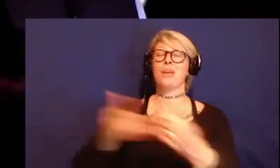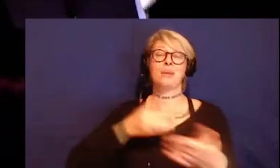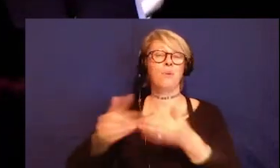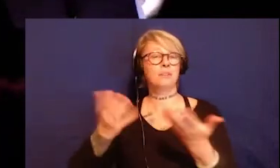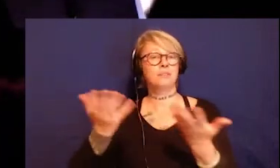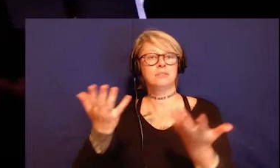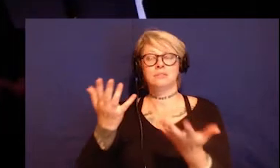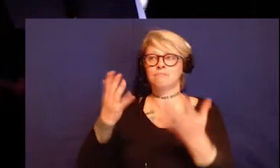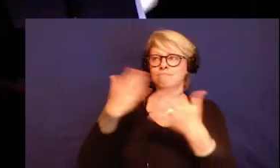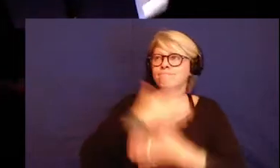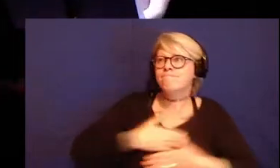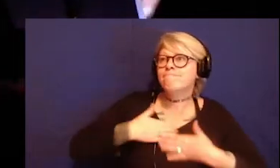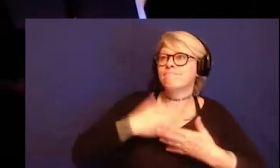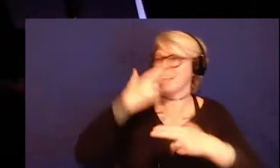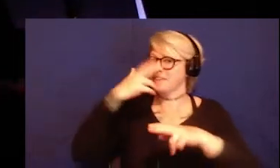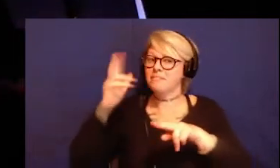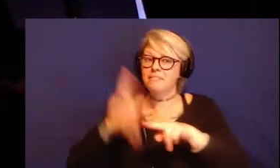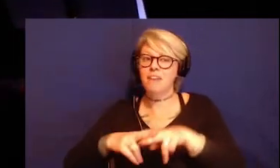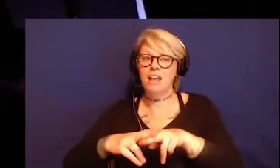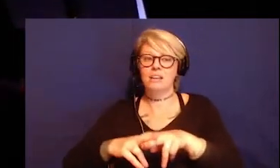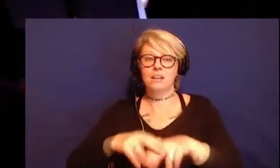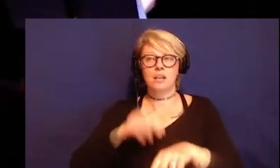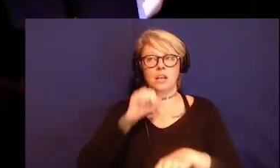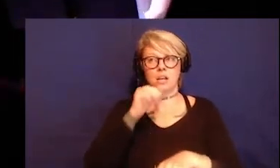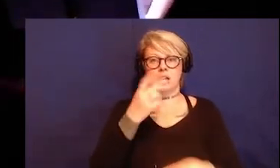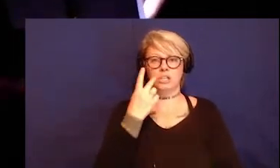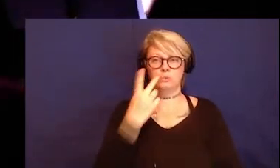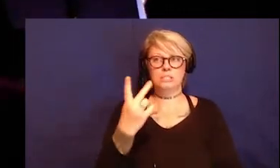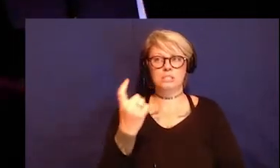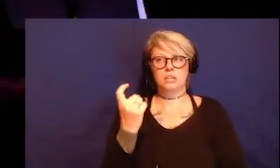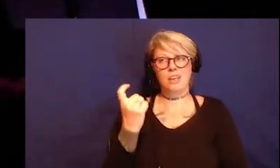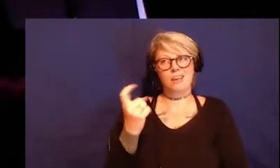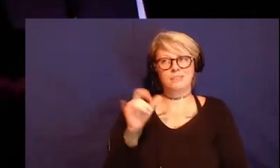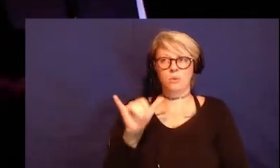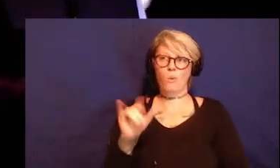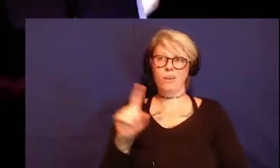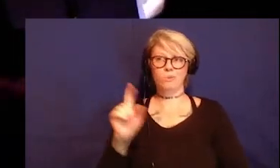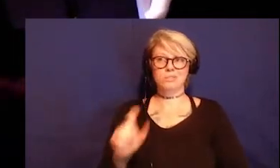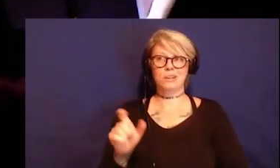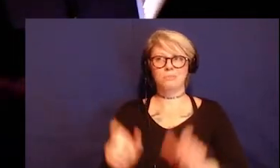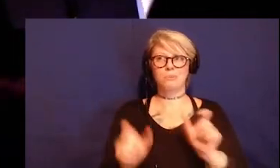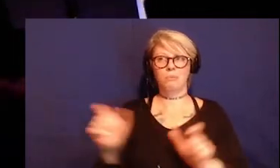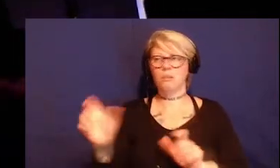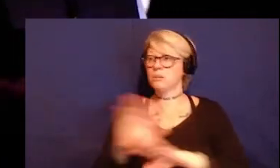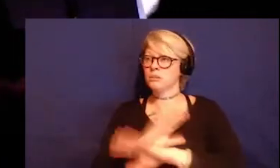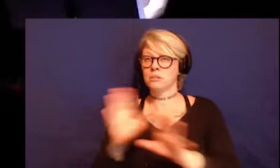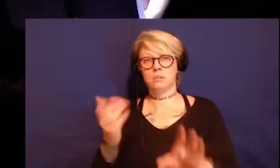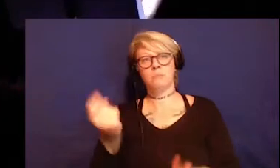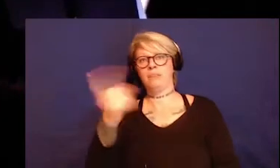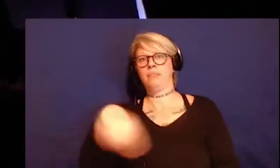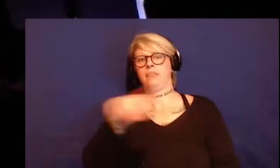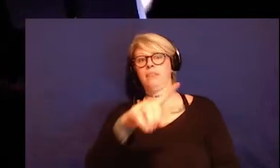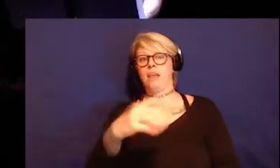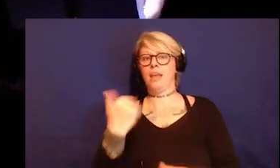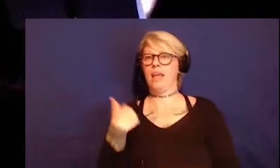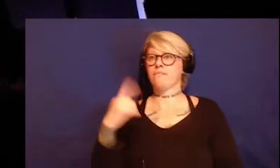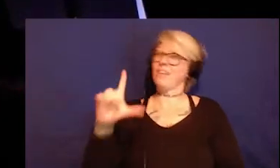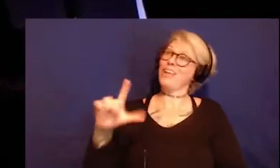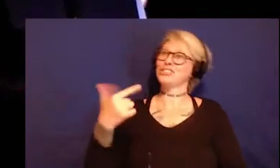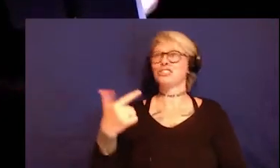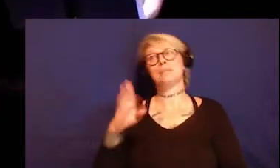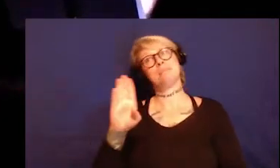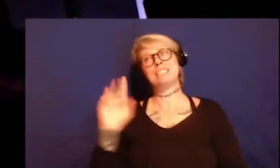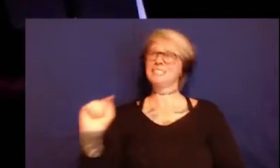fun, not to run into X, Y, or Z. But they have the whole